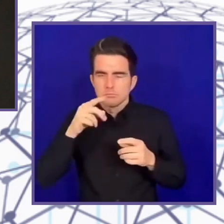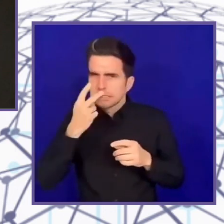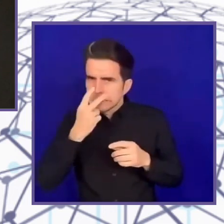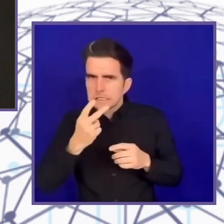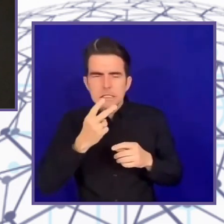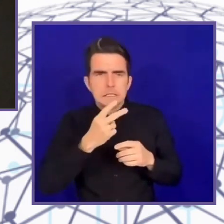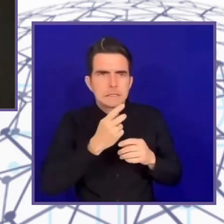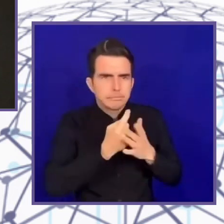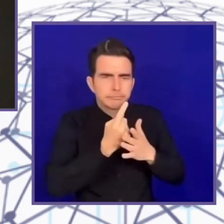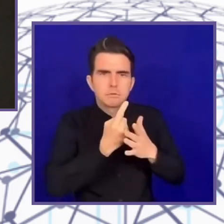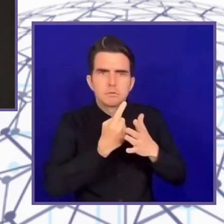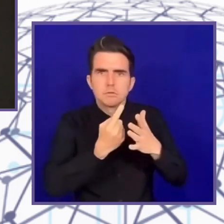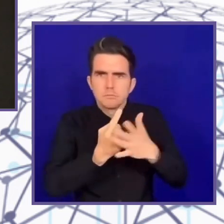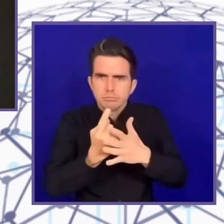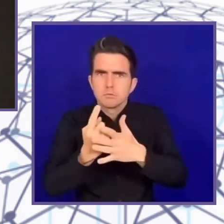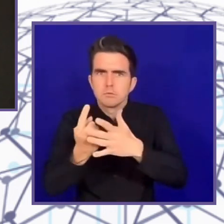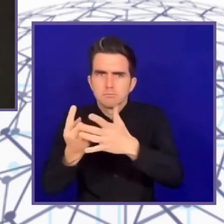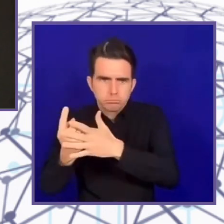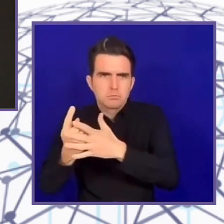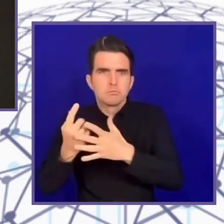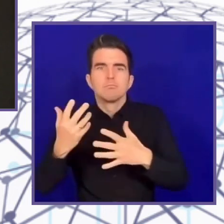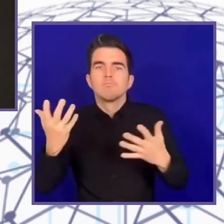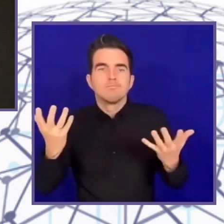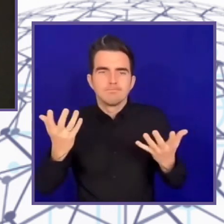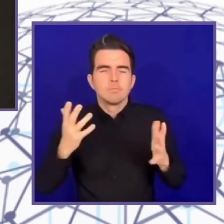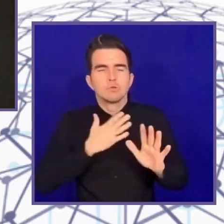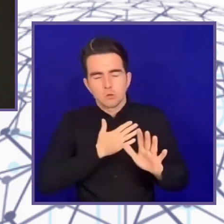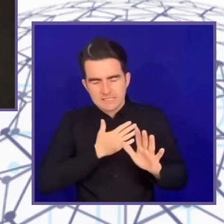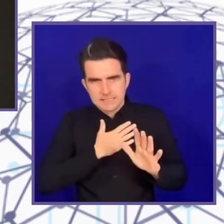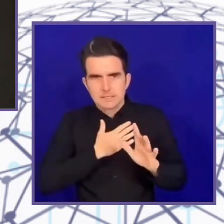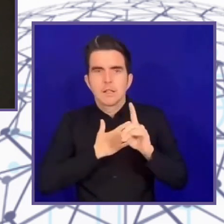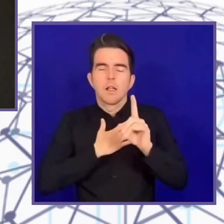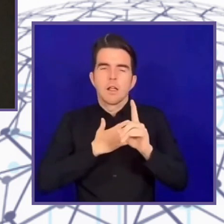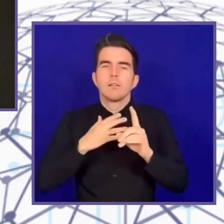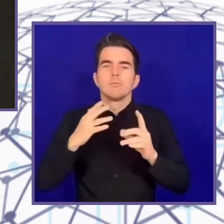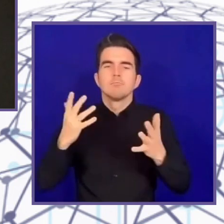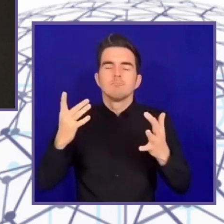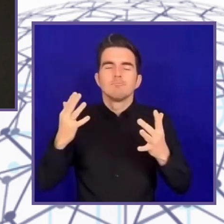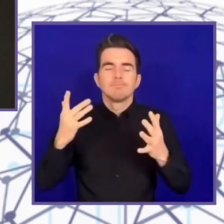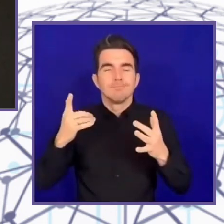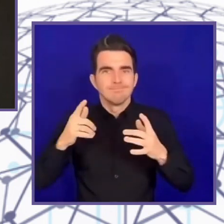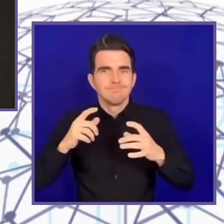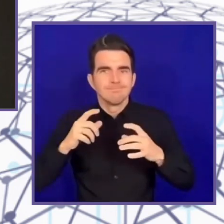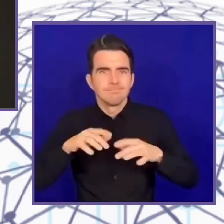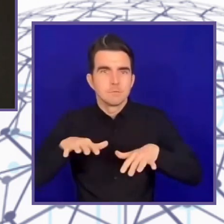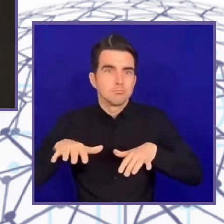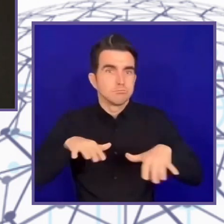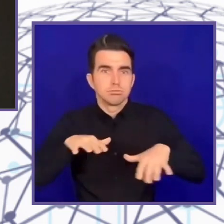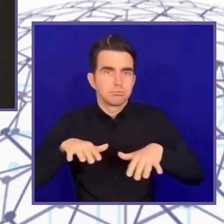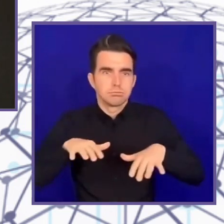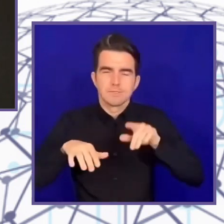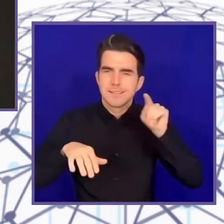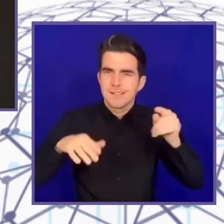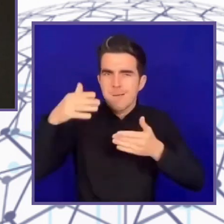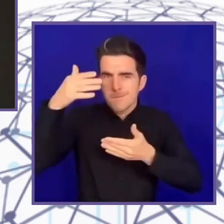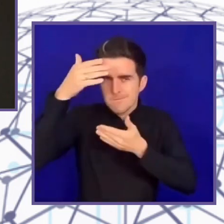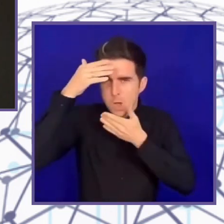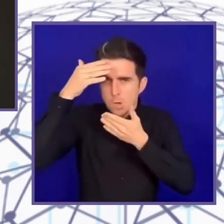that. Going forward, is there a plan for you to also have an emergency fund that will, from GDI